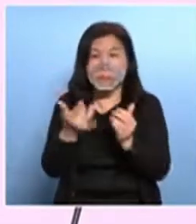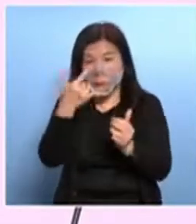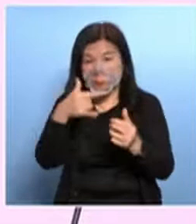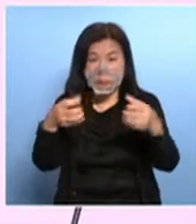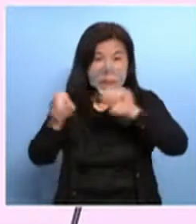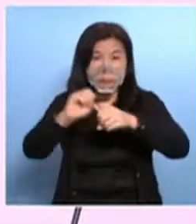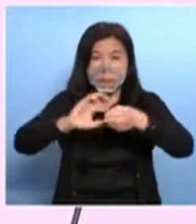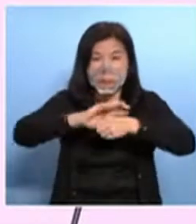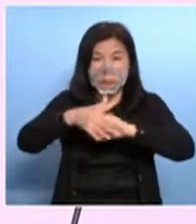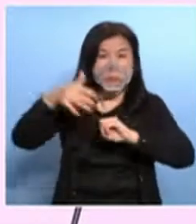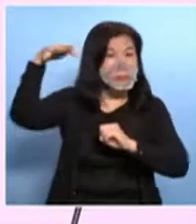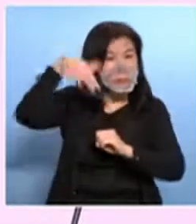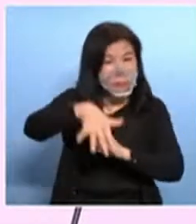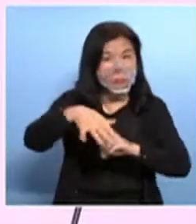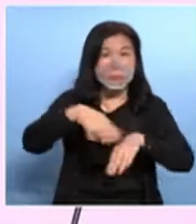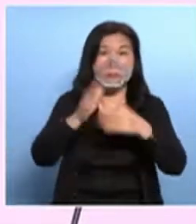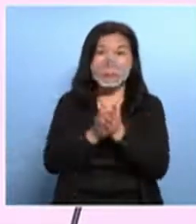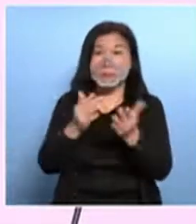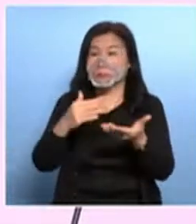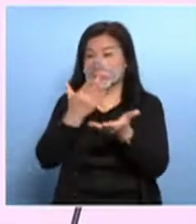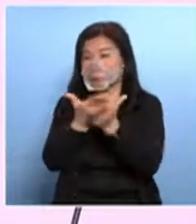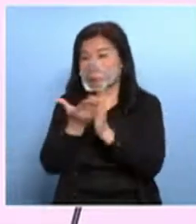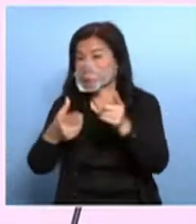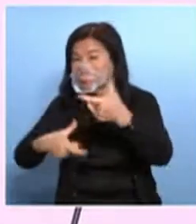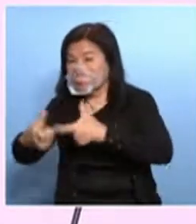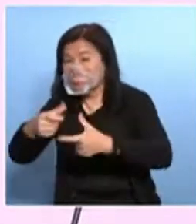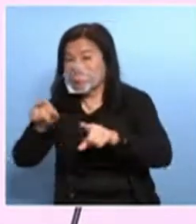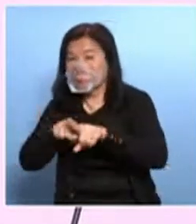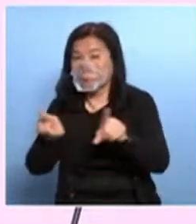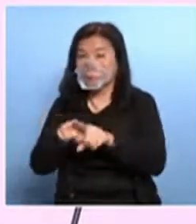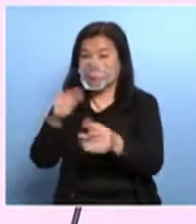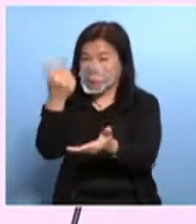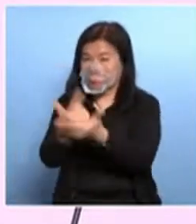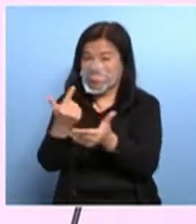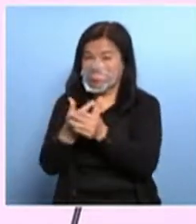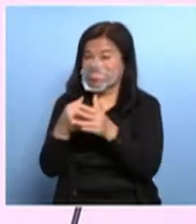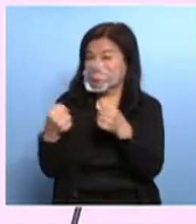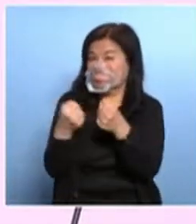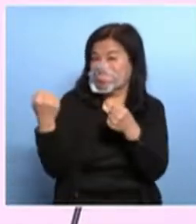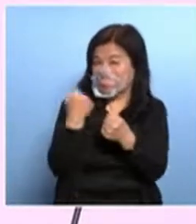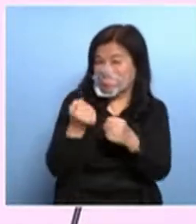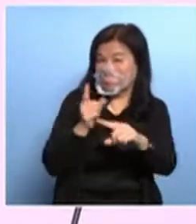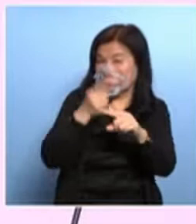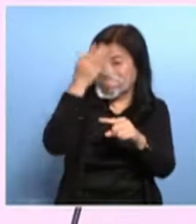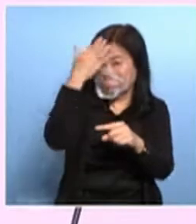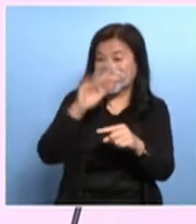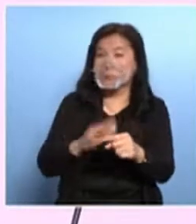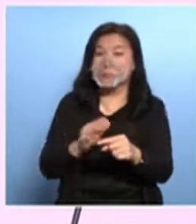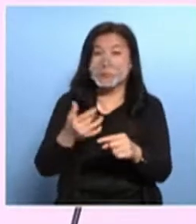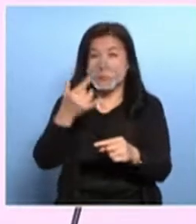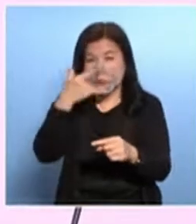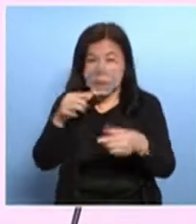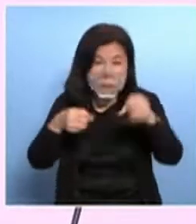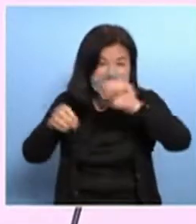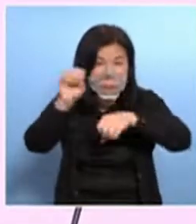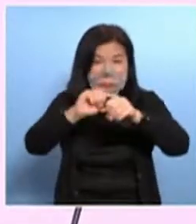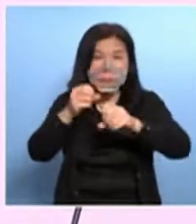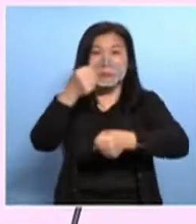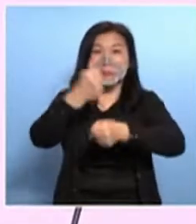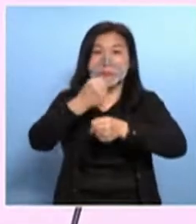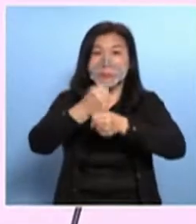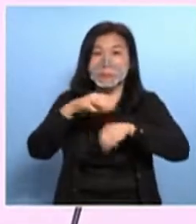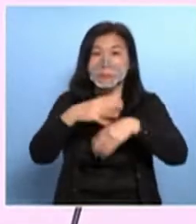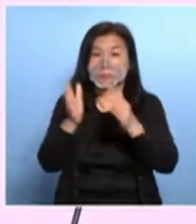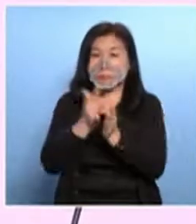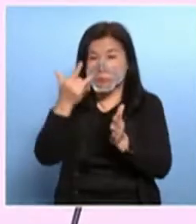Innovation and technology as well as digital economy. Innovation and technology development is a global trend and is a reflection of core competitiveness of